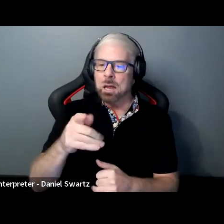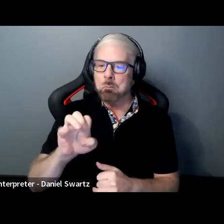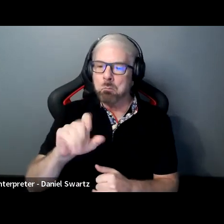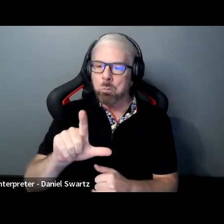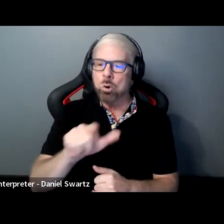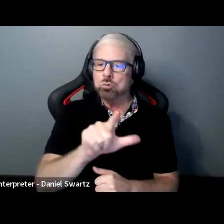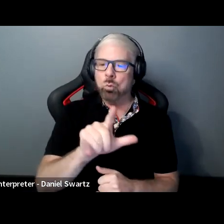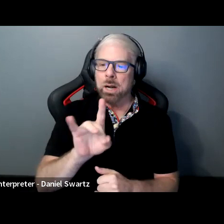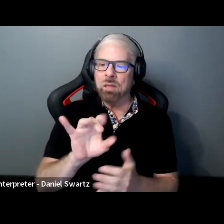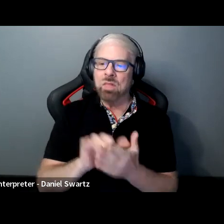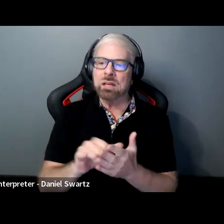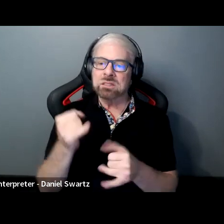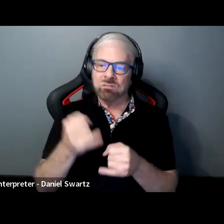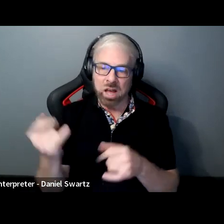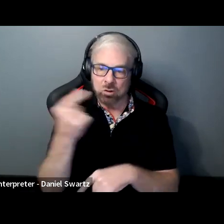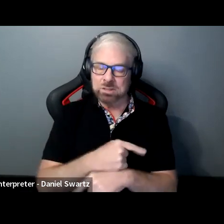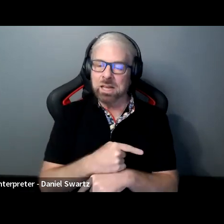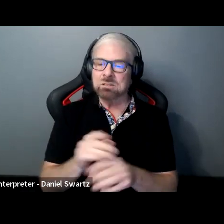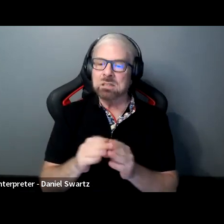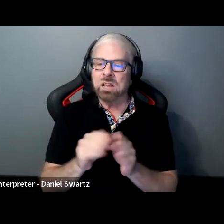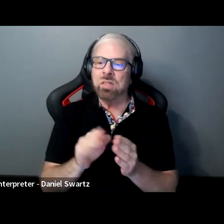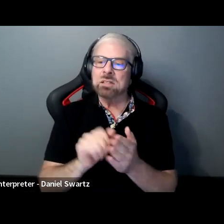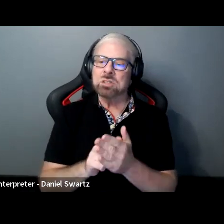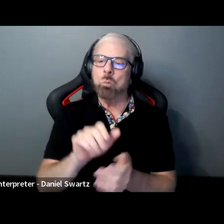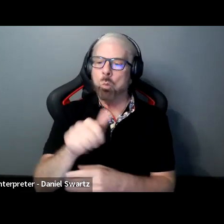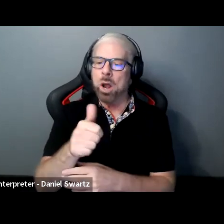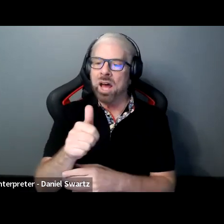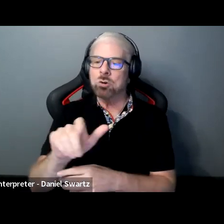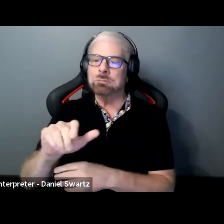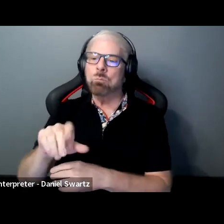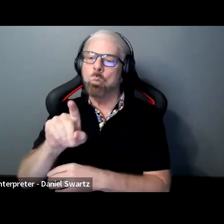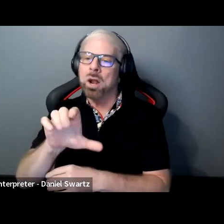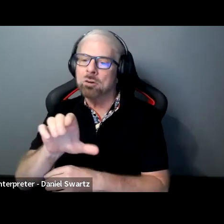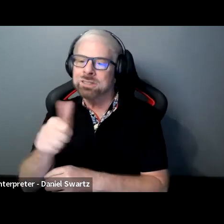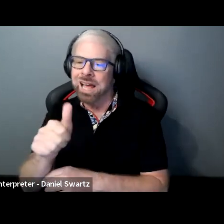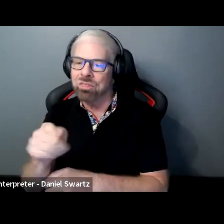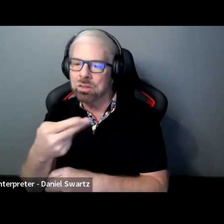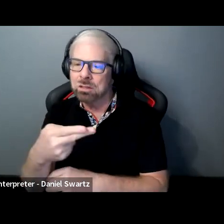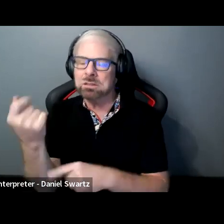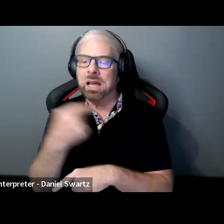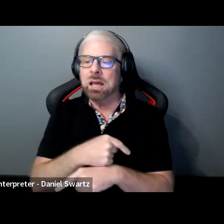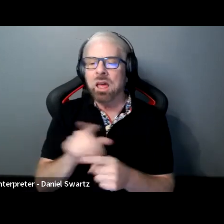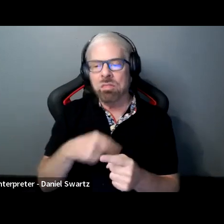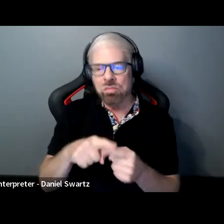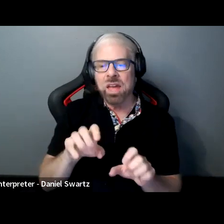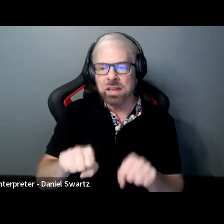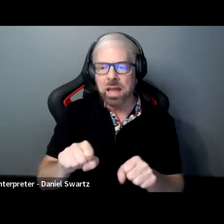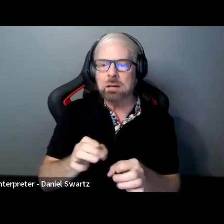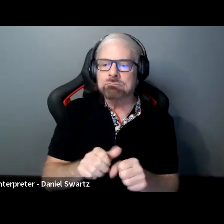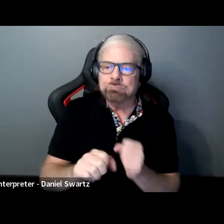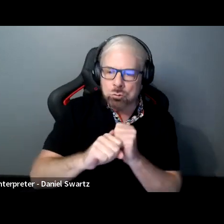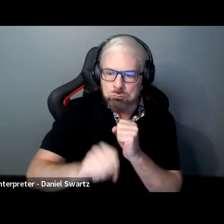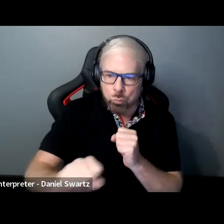28th is the final day of session, or the 110th day, but they can go longer or earlier, or adjourn